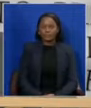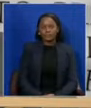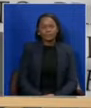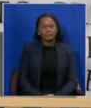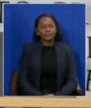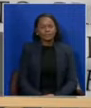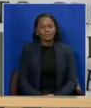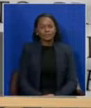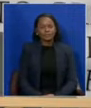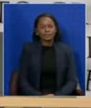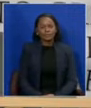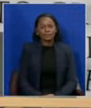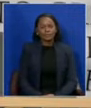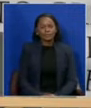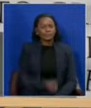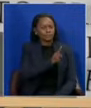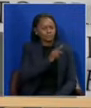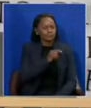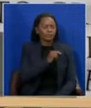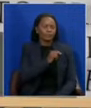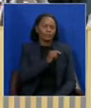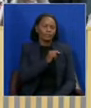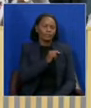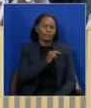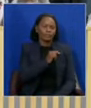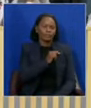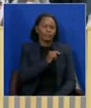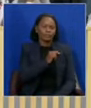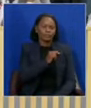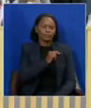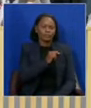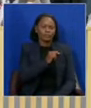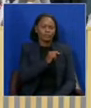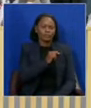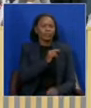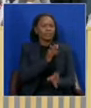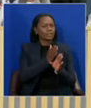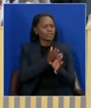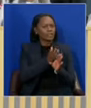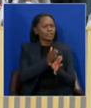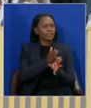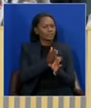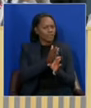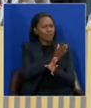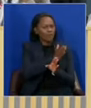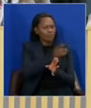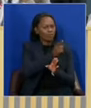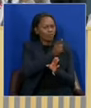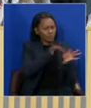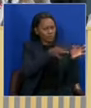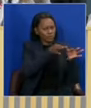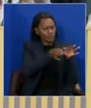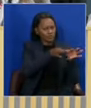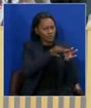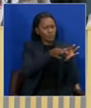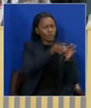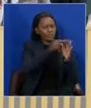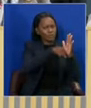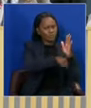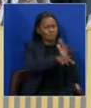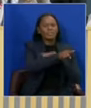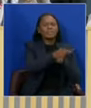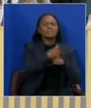General, can I just, before you move to the return of the dockets, what is the purpose of